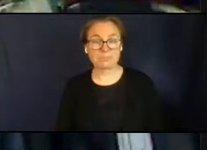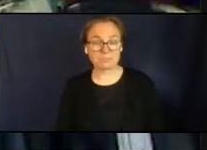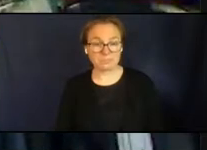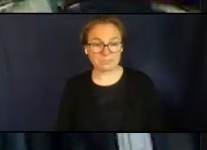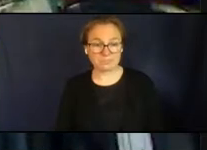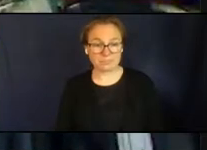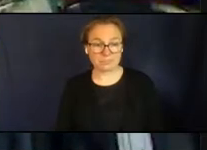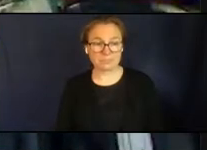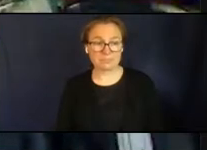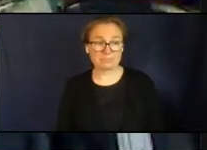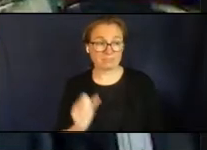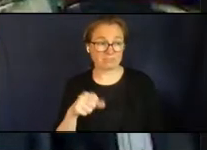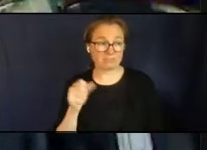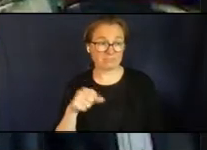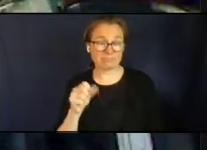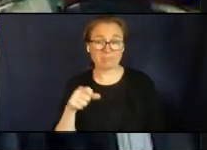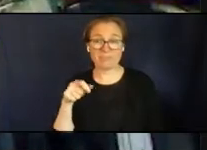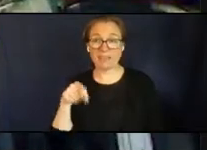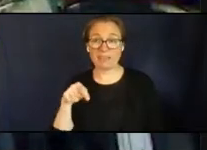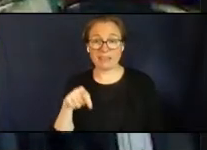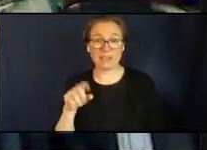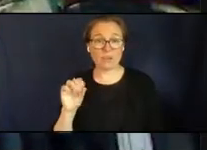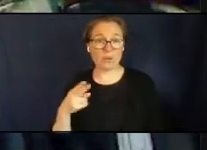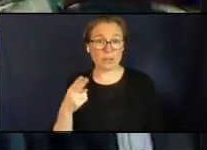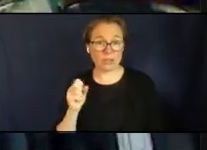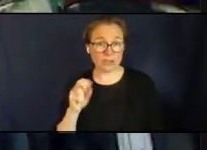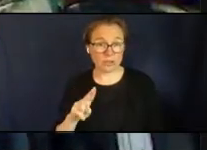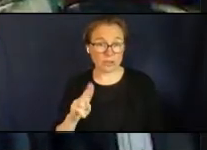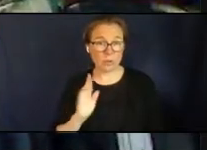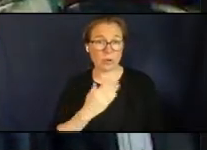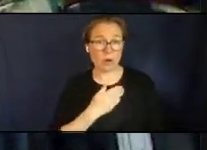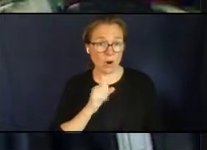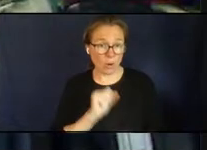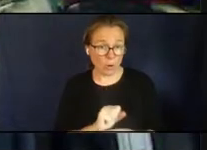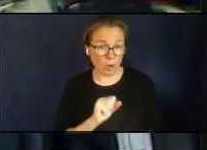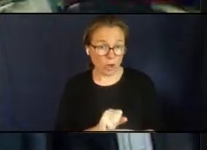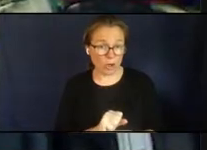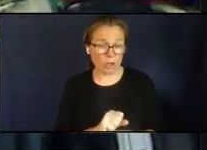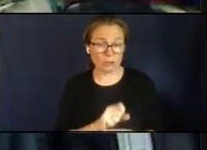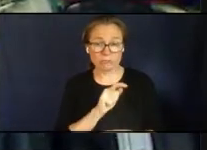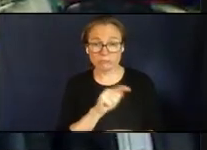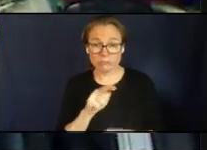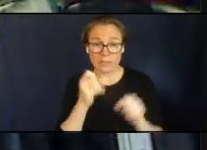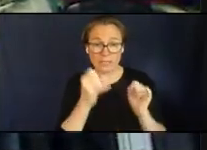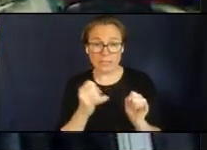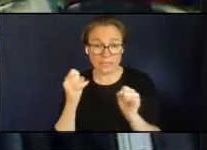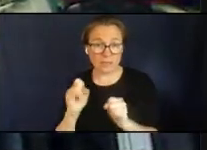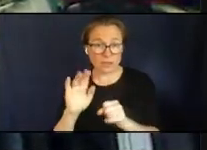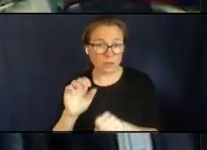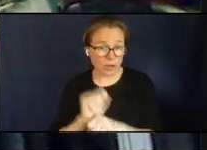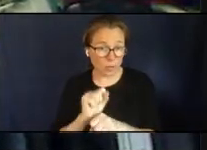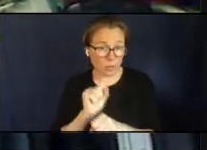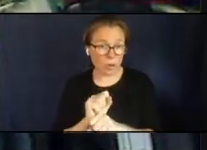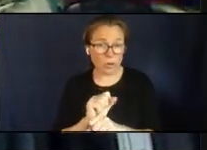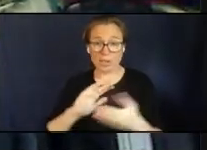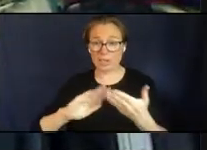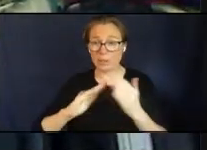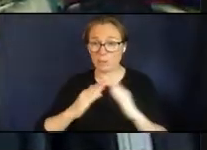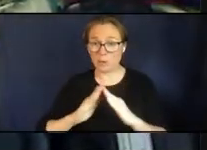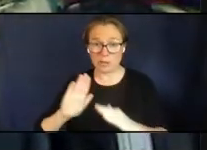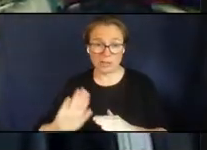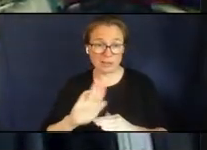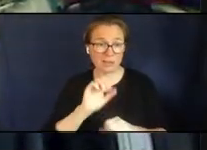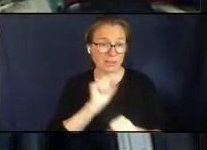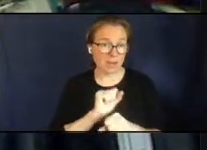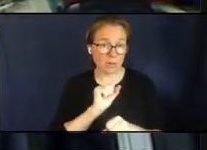also the work of communities, and there's also the work of the individuals. And I think that as we mentioned at the outset of this conversation, the state is getting ready to lift